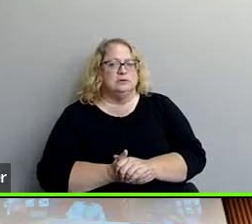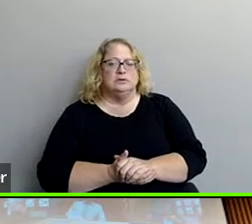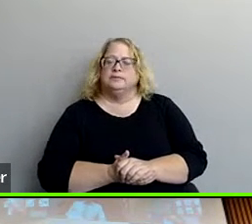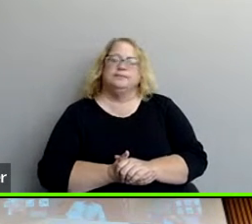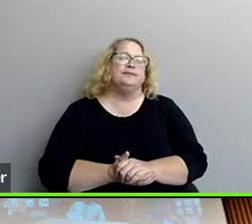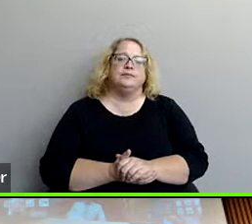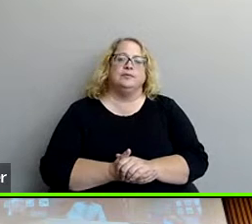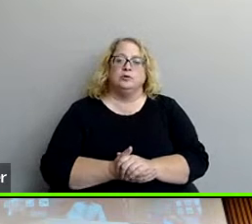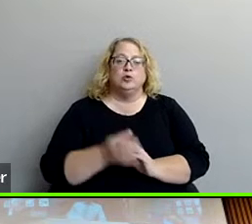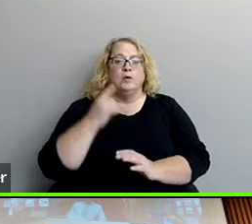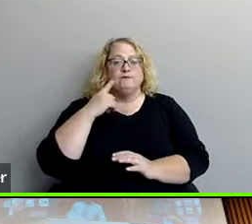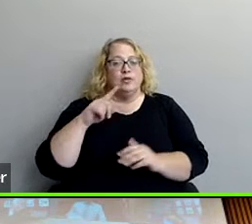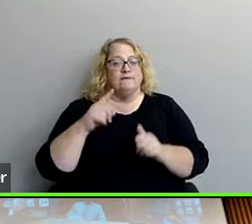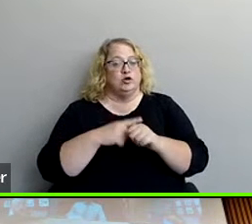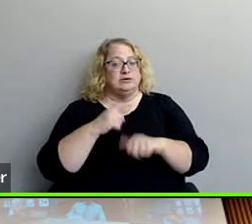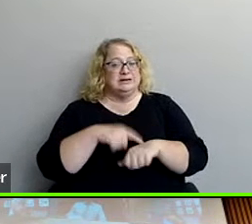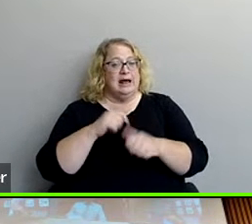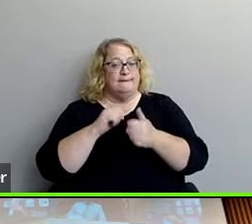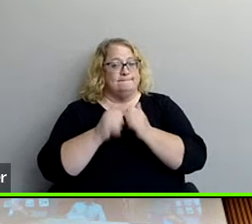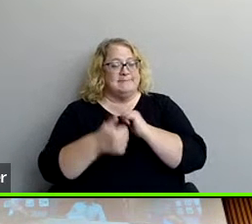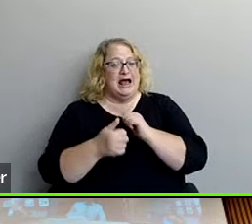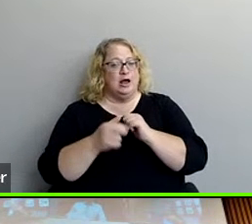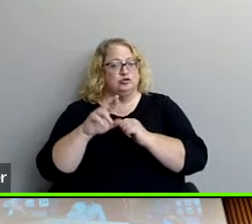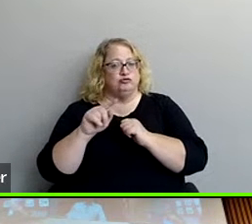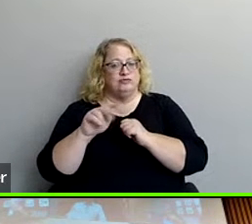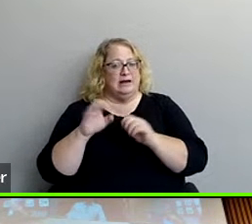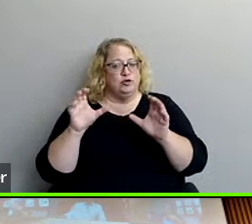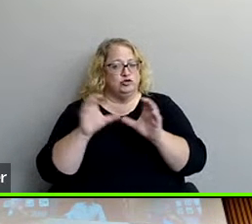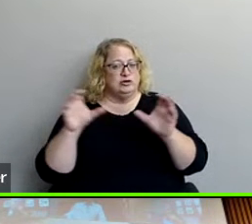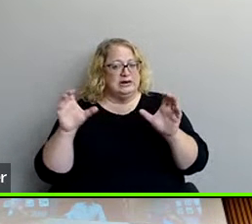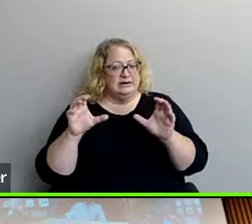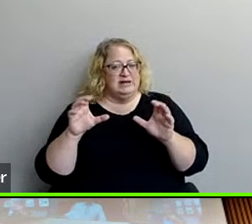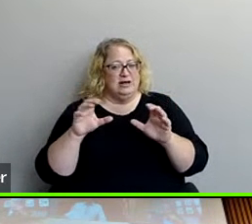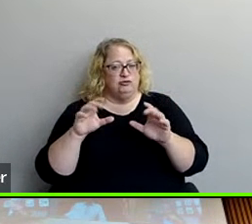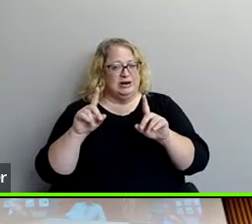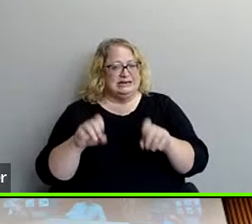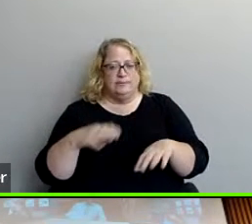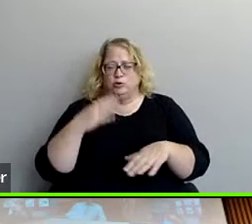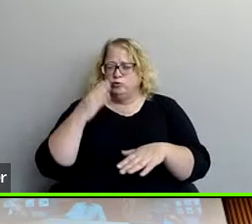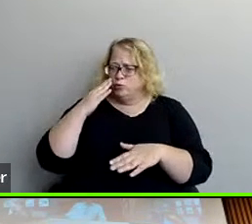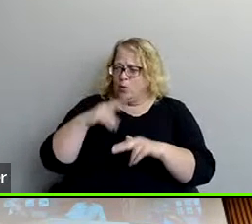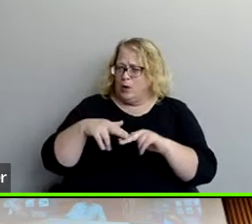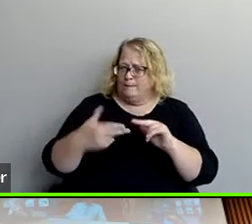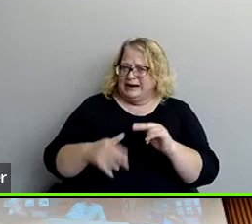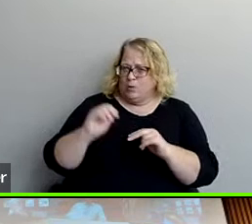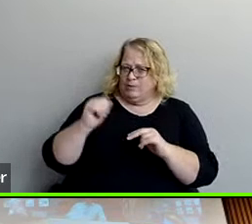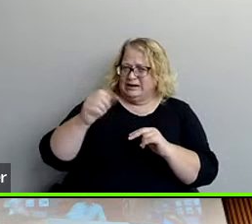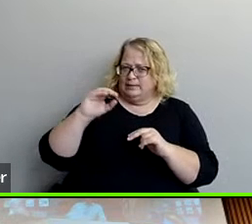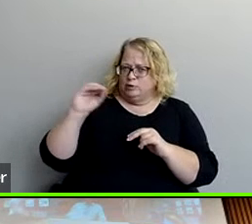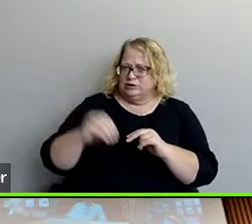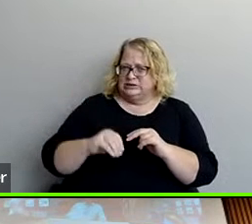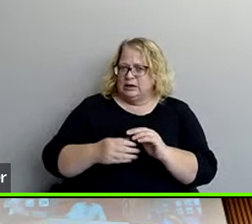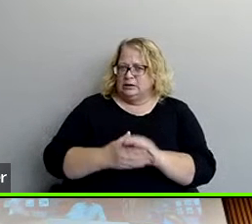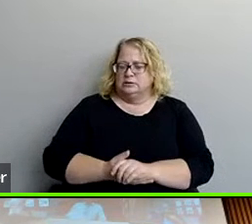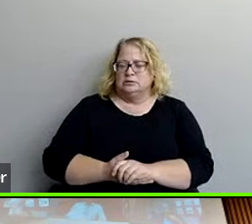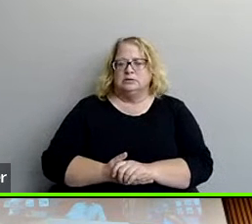So for the first time pass rate of the certification exam? Yeah. Why, do you know why it went down by 10%?